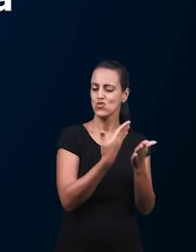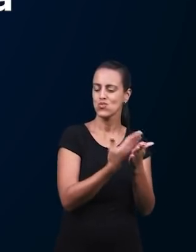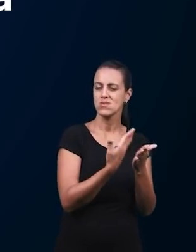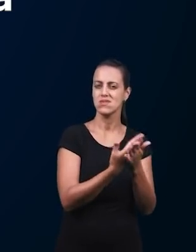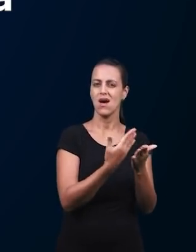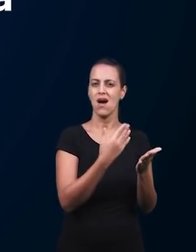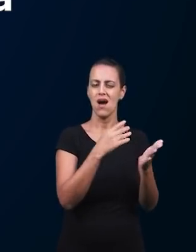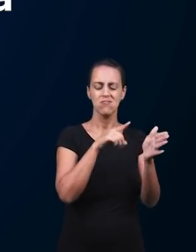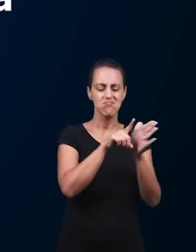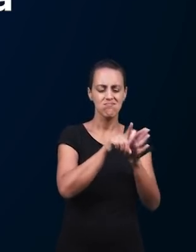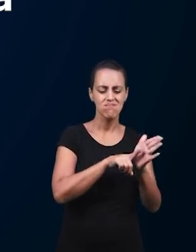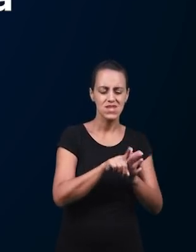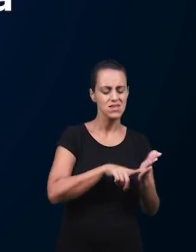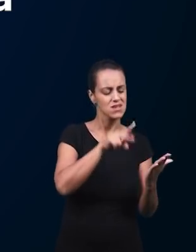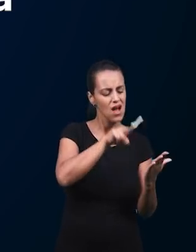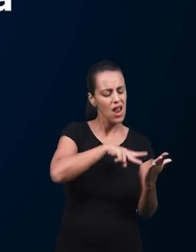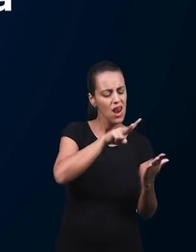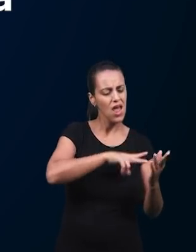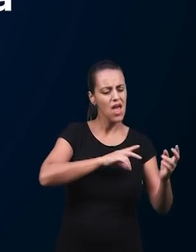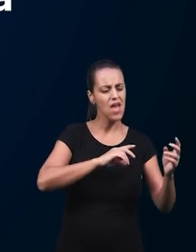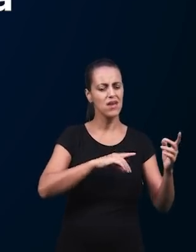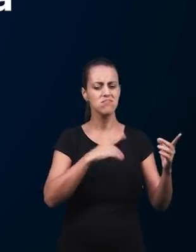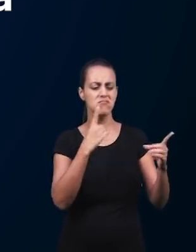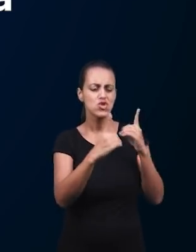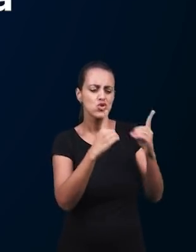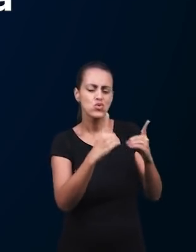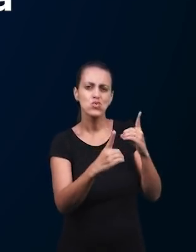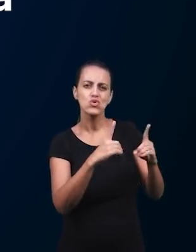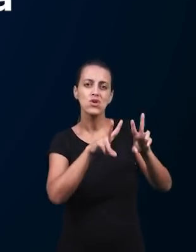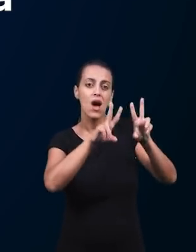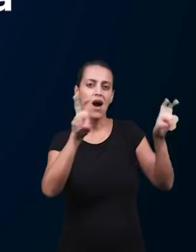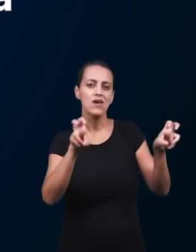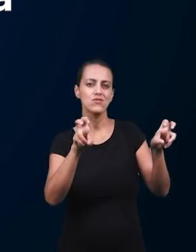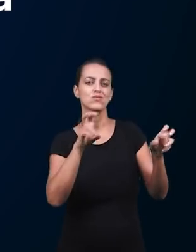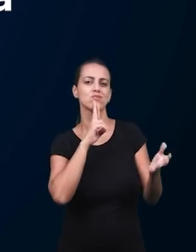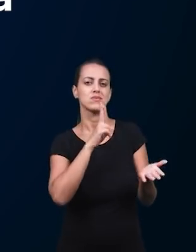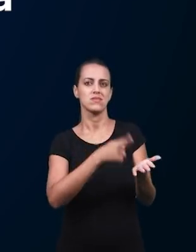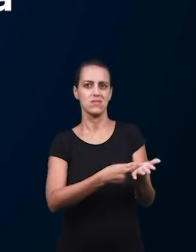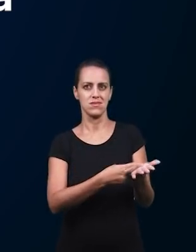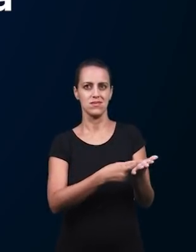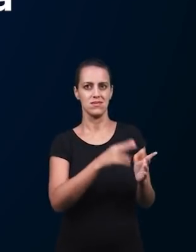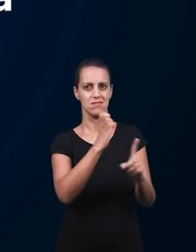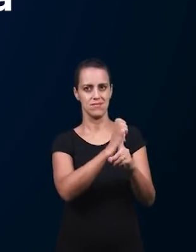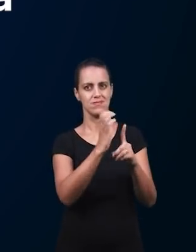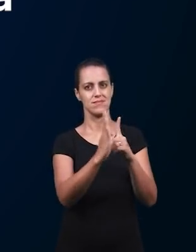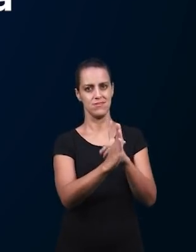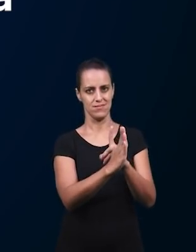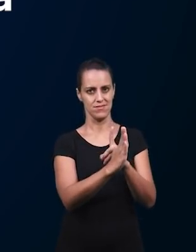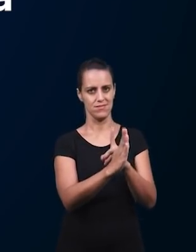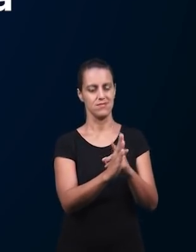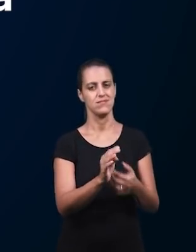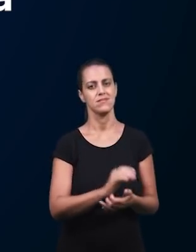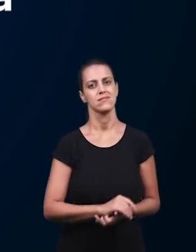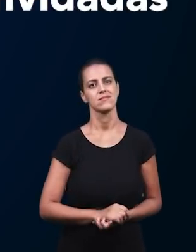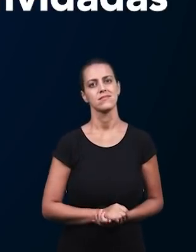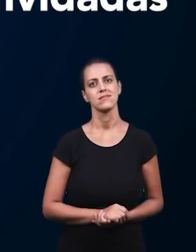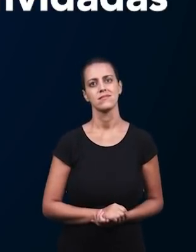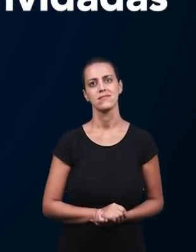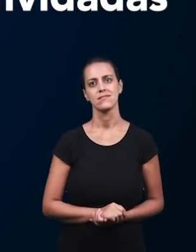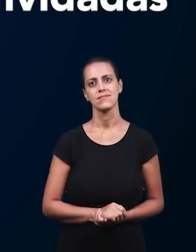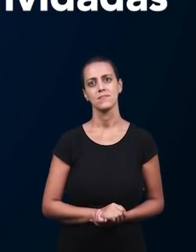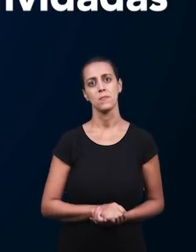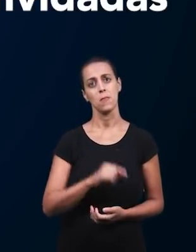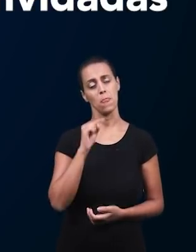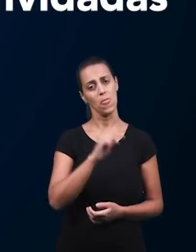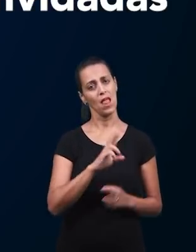happens just with the ladies so that we can specifically discuss the questions and answers of the Sunday school.